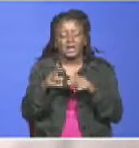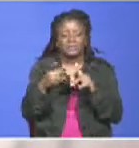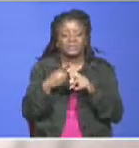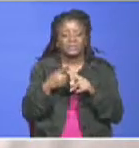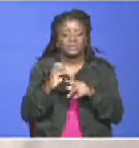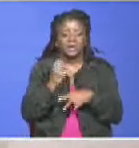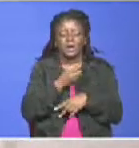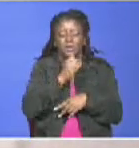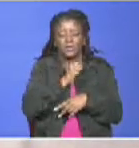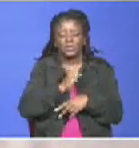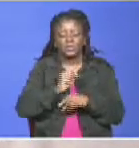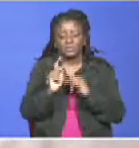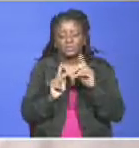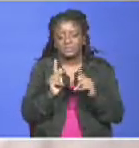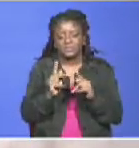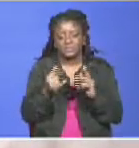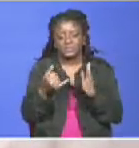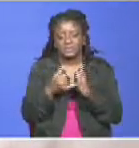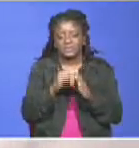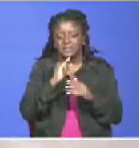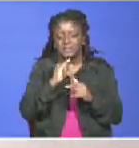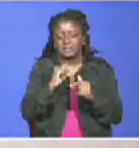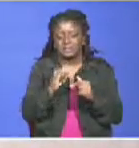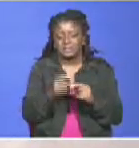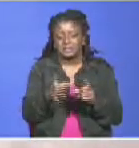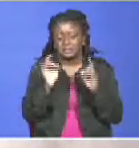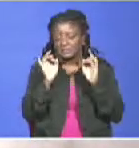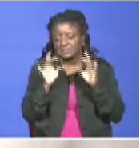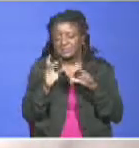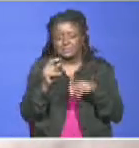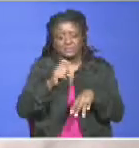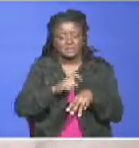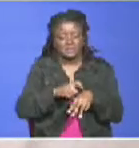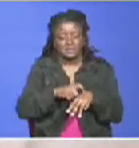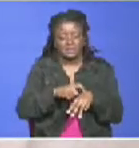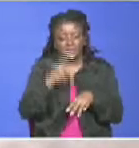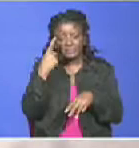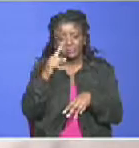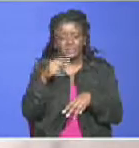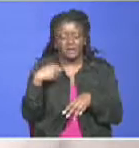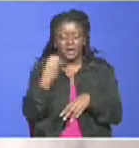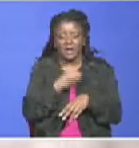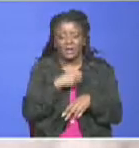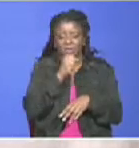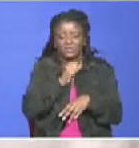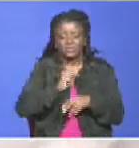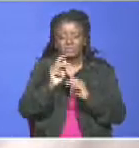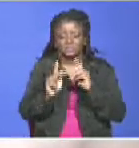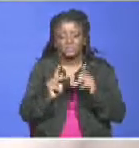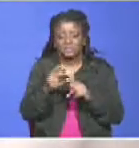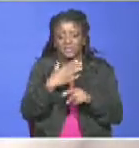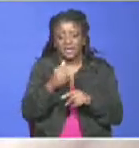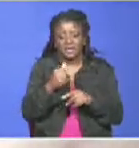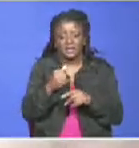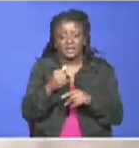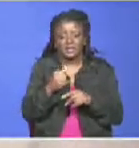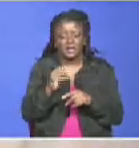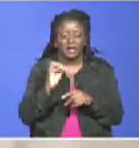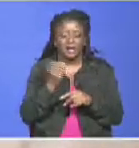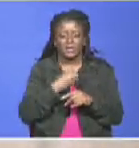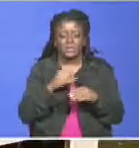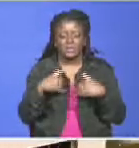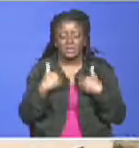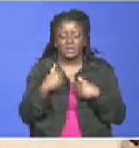is an excruciating time for our elderly and no doubt our young